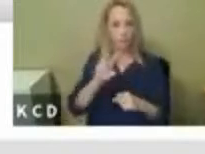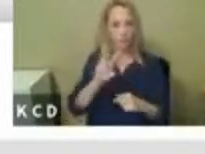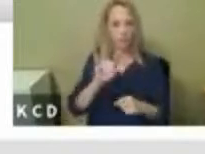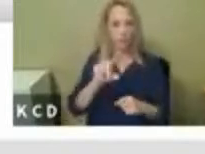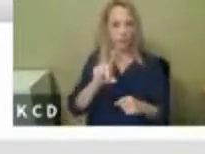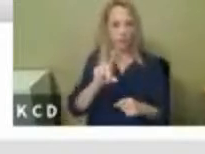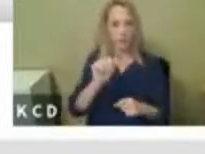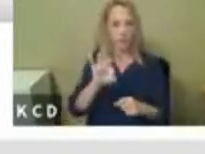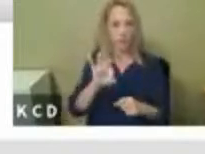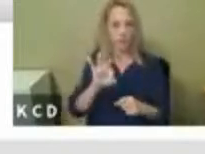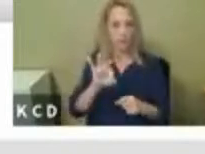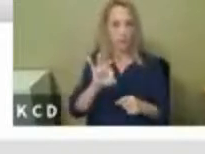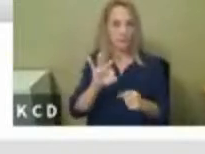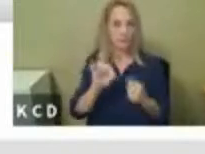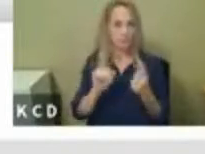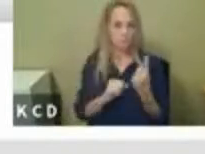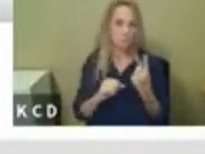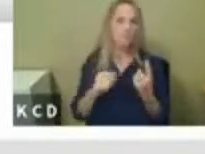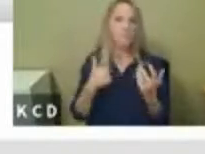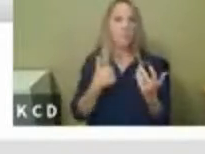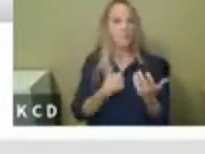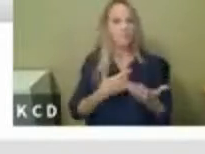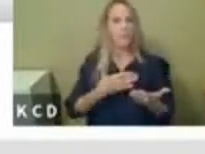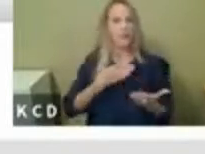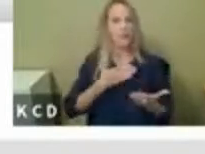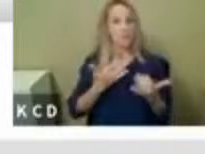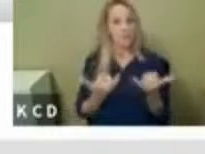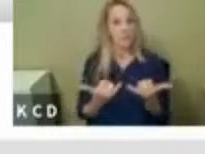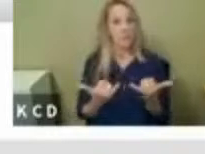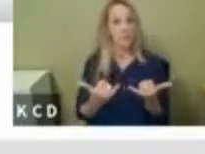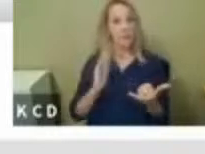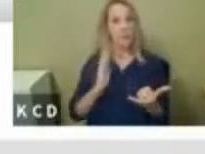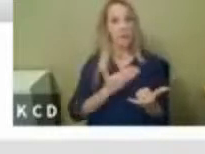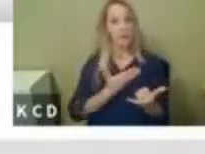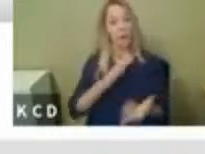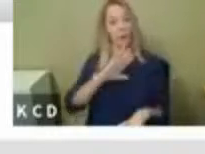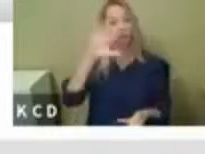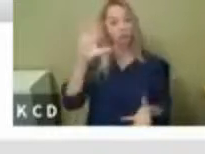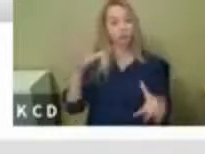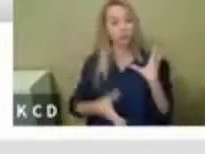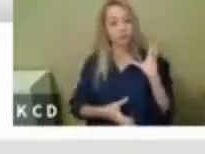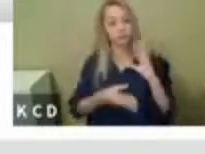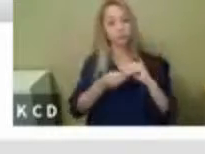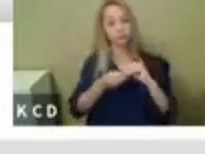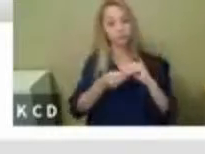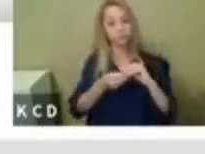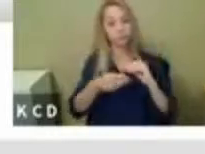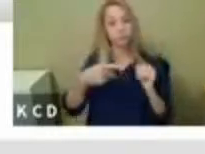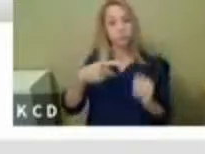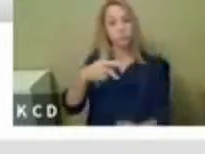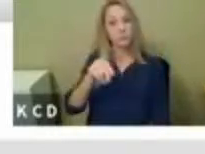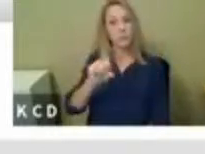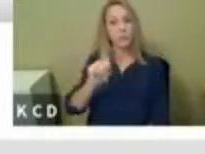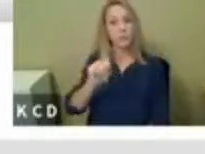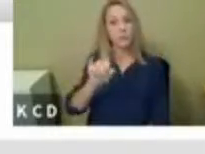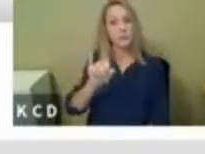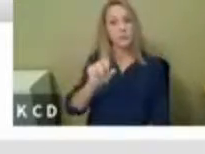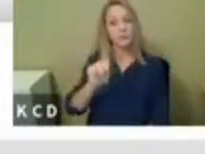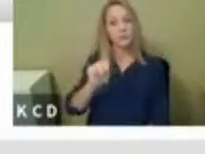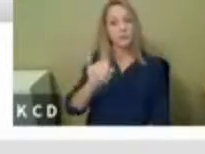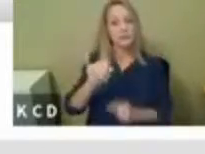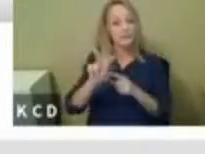really happy to see is that where we are right now, our overall, the positivity rate from this, and this is for